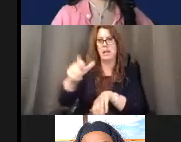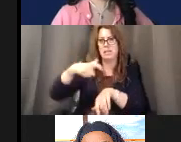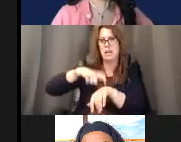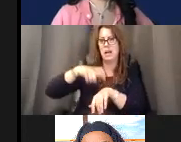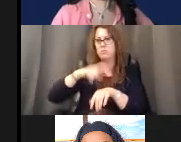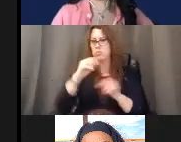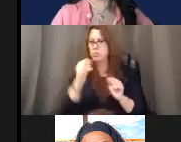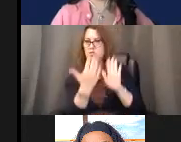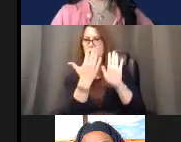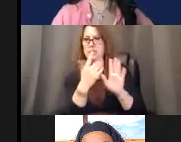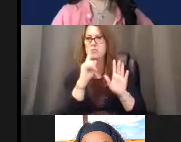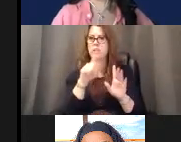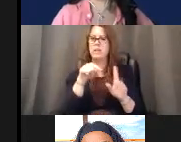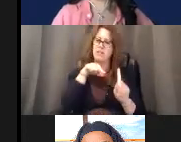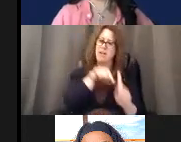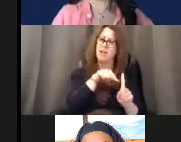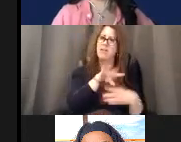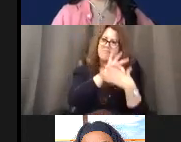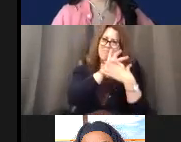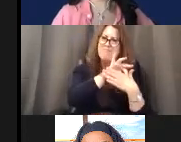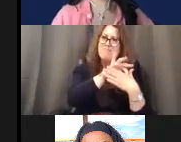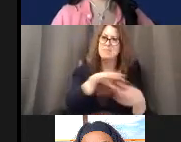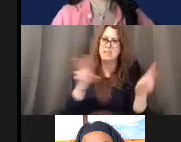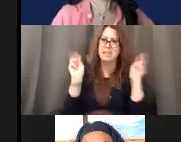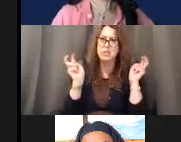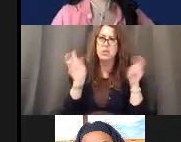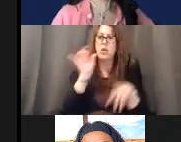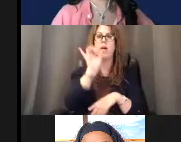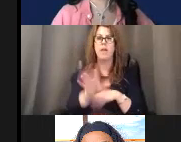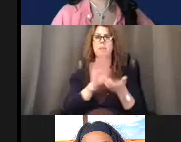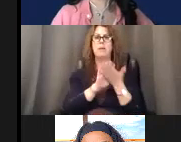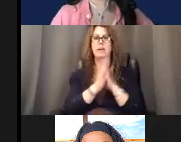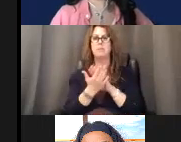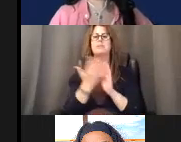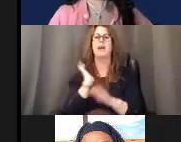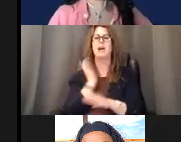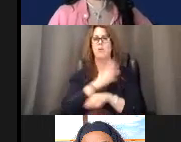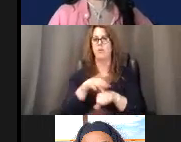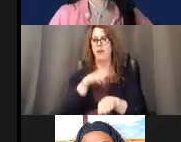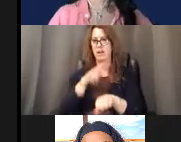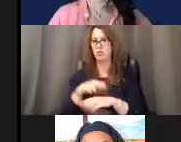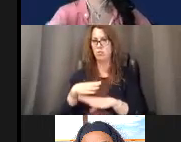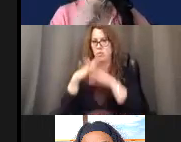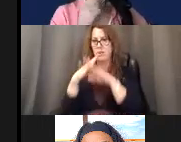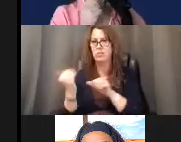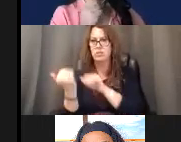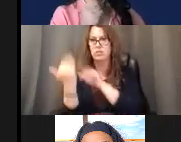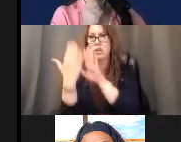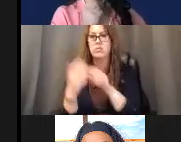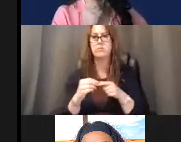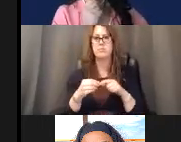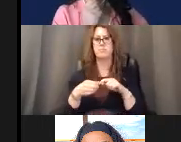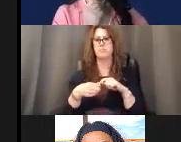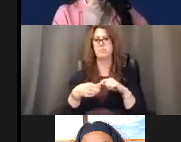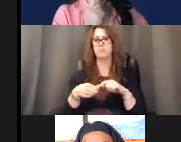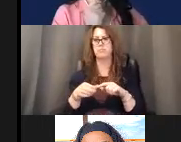root issues, that becomes our prevention strategy, our natural prevention strategy. And that helps us get out of these silos that we've